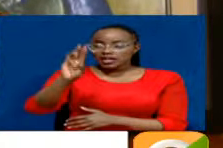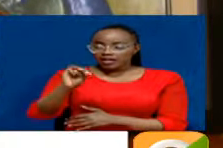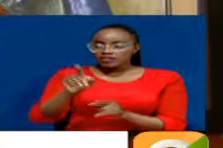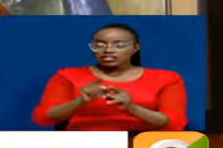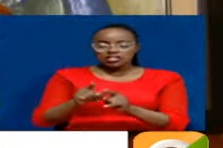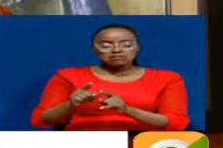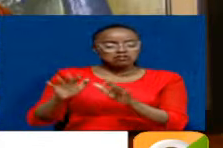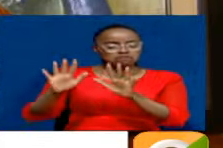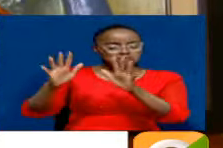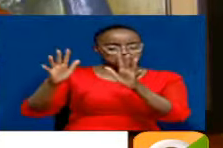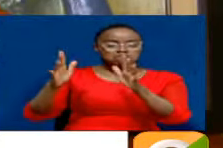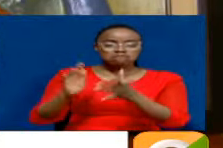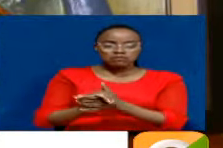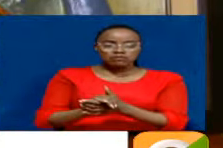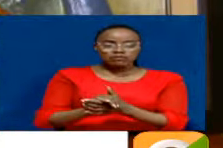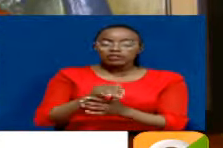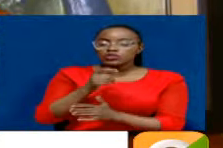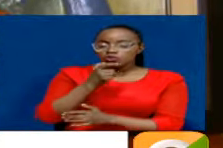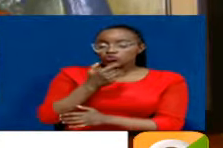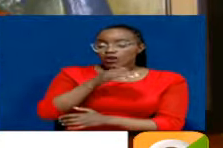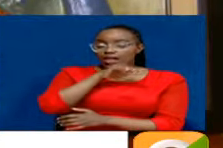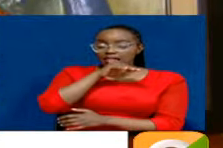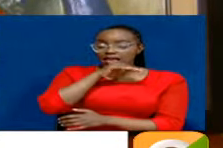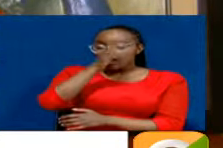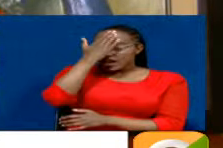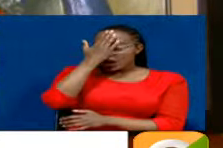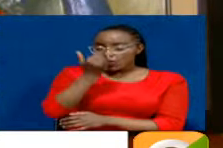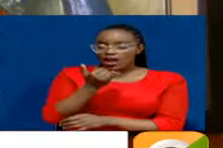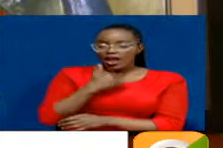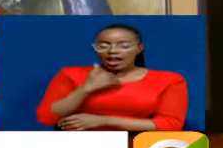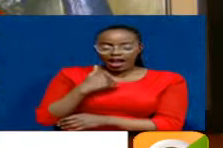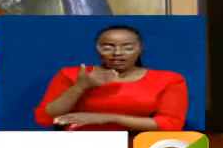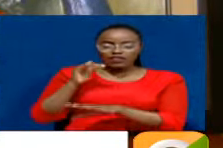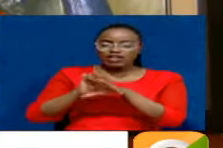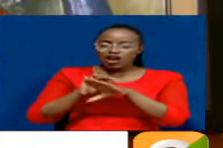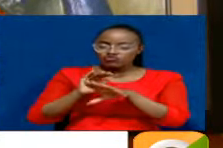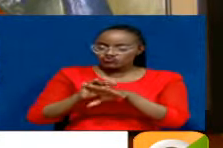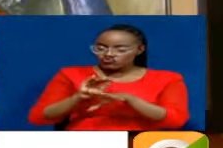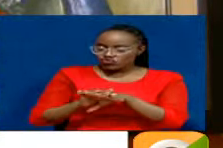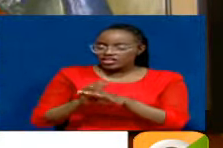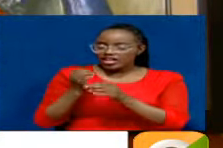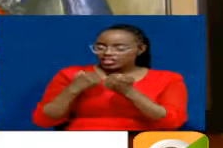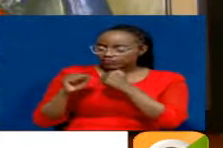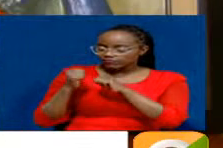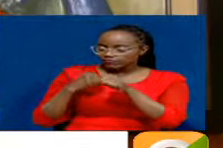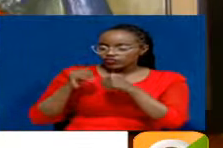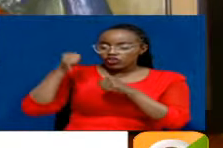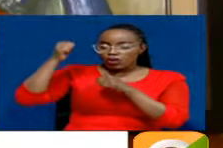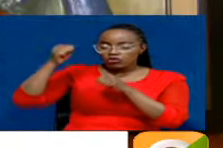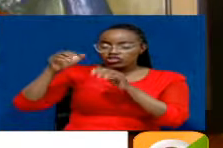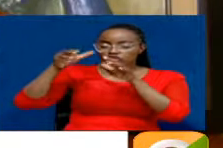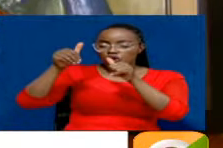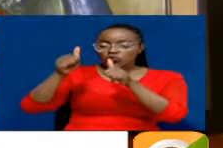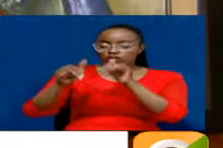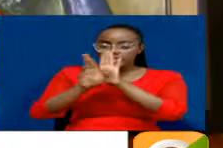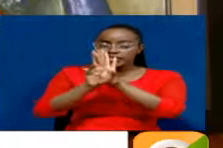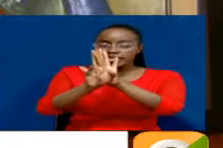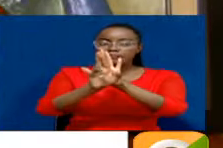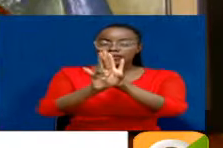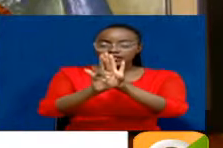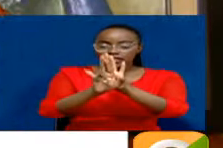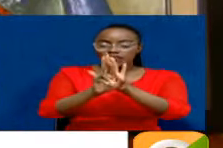give kudos to Agwambo for maintaining a very robust political movement that is